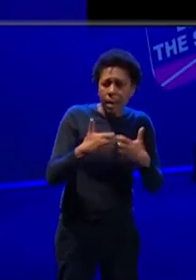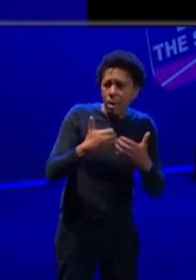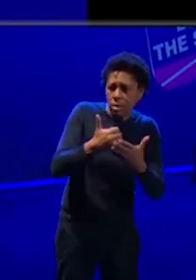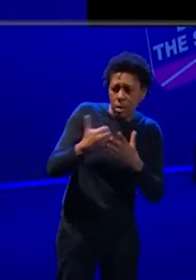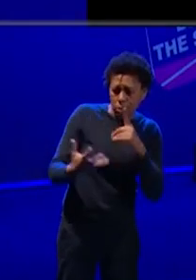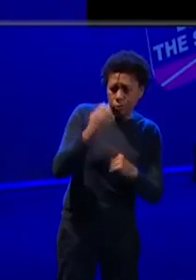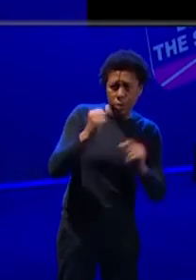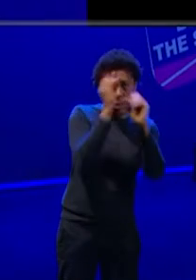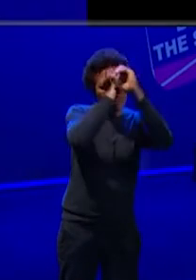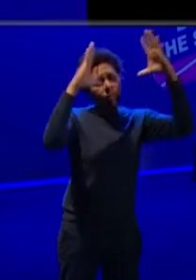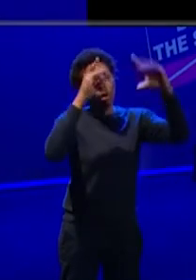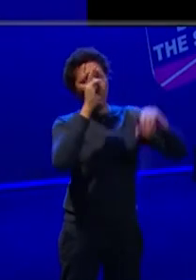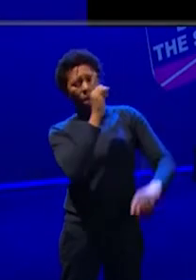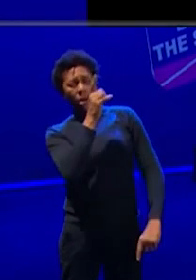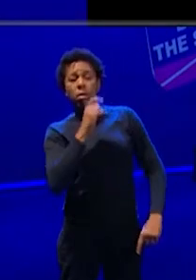vision in the industry?